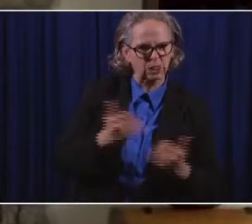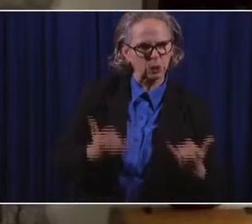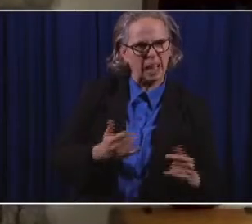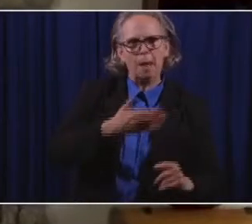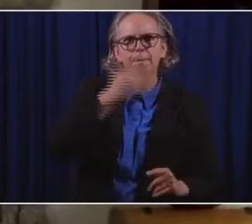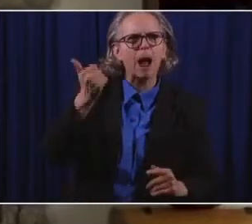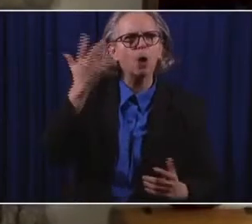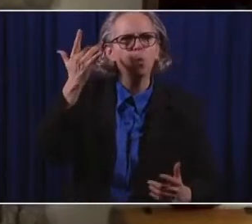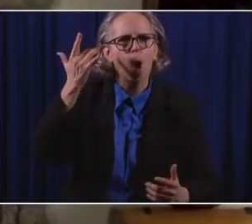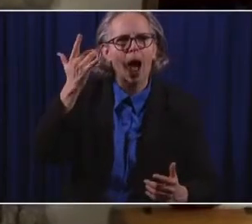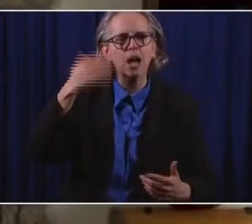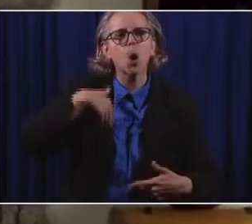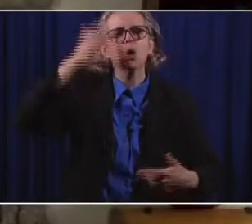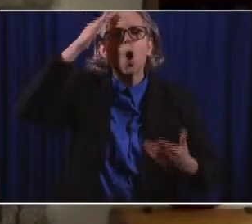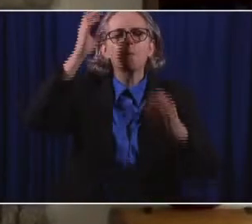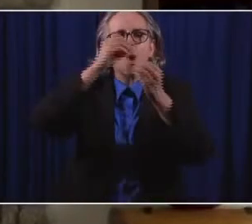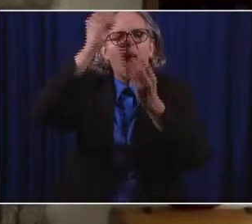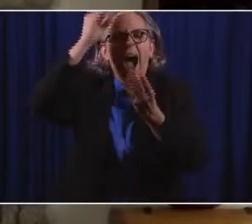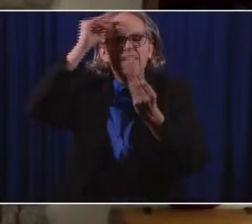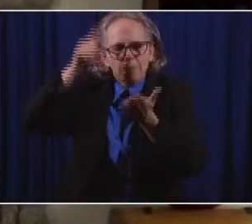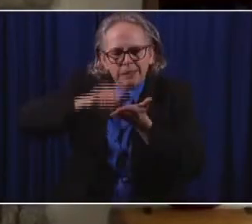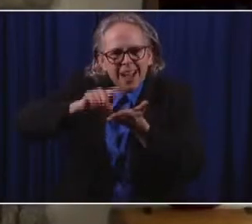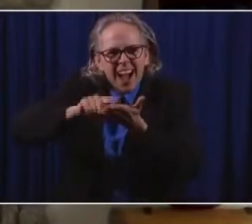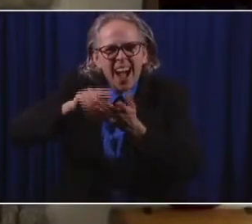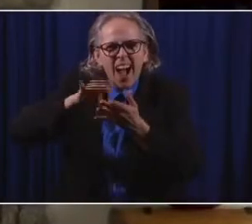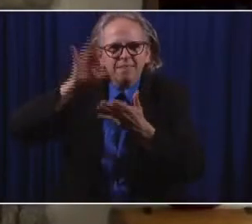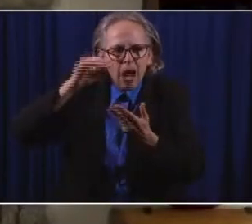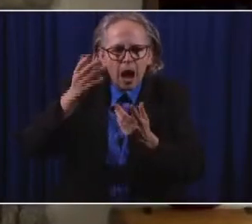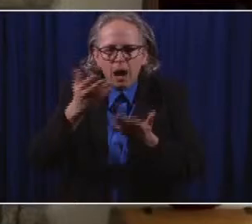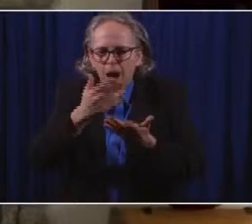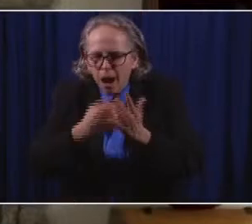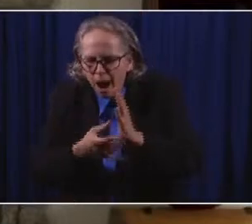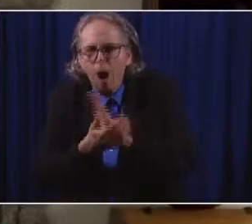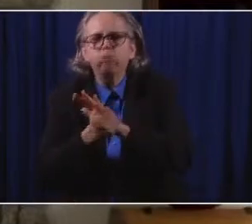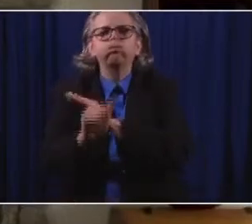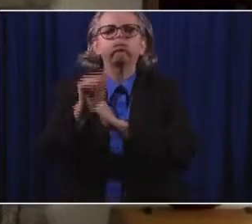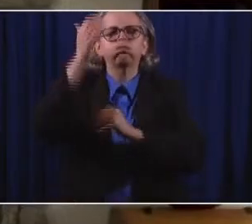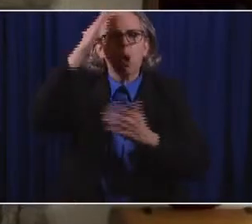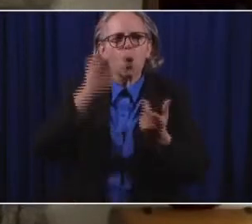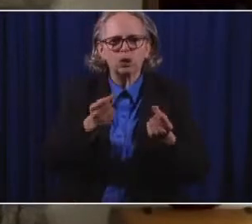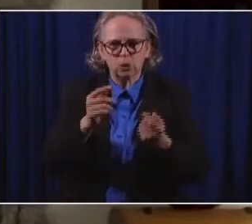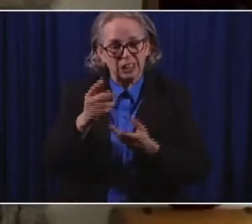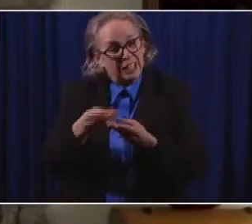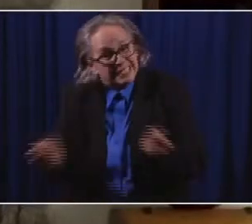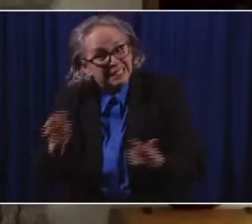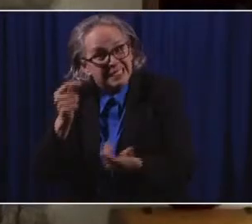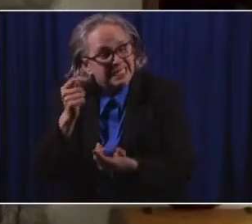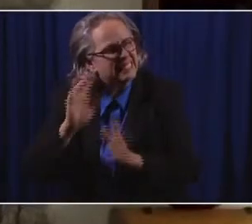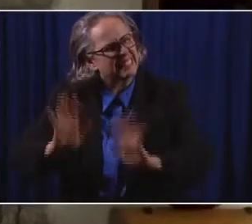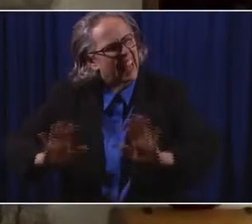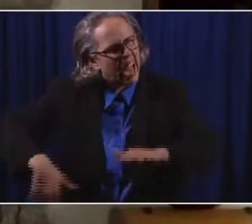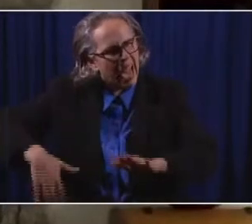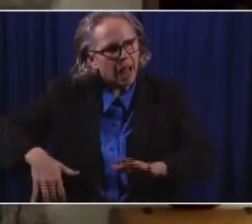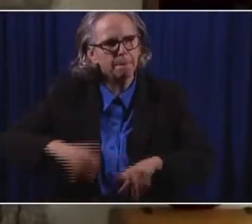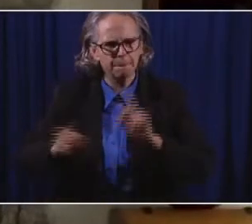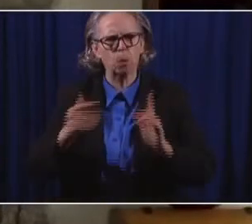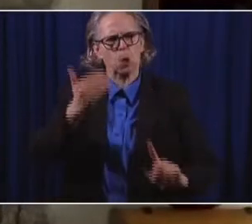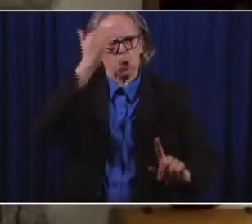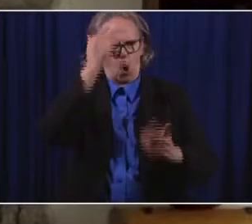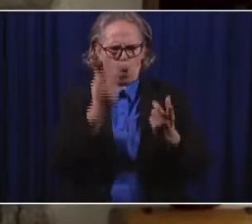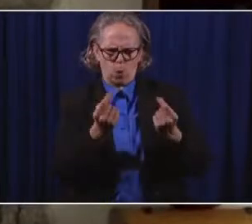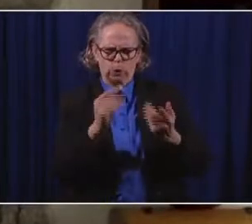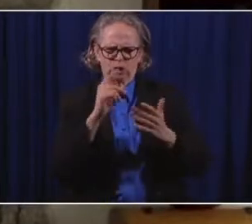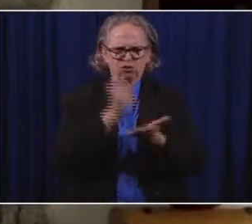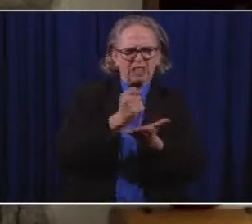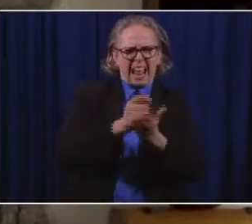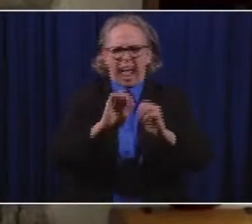more, and they know how to treat it more. It's still not curable. We're still losing people every single day, but they certainly know more. So the idea that we